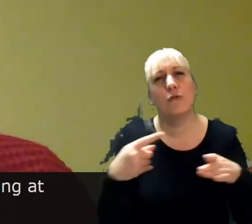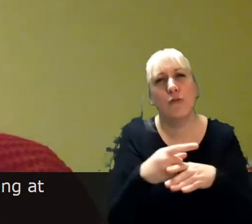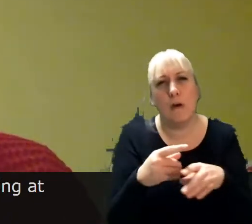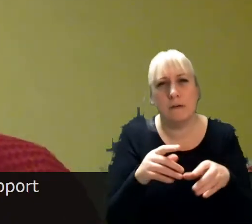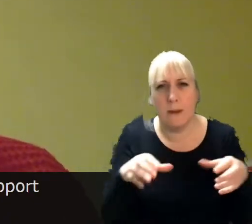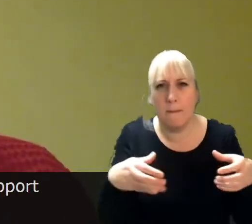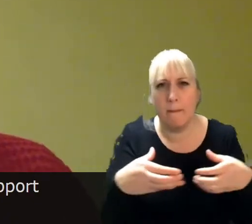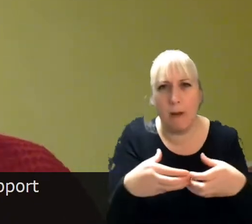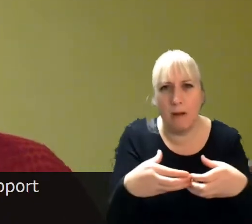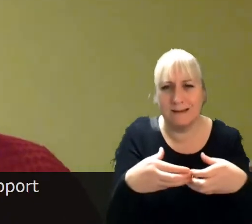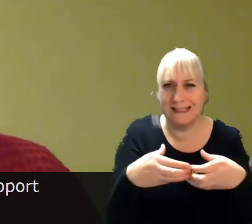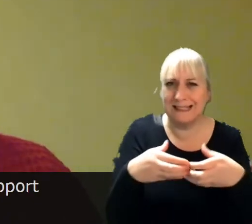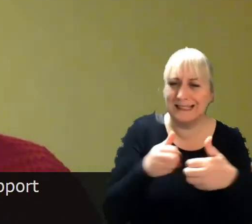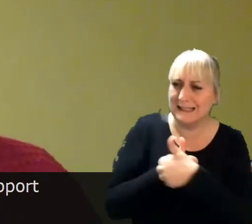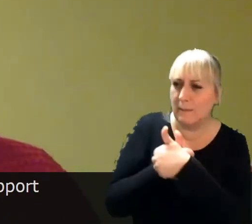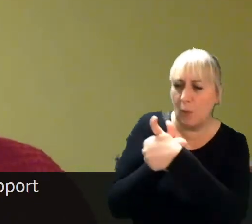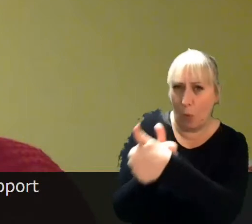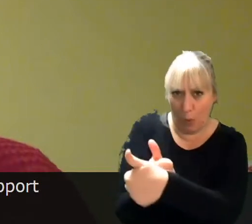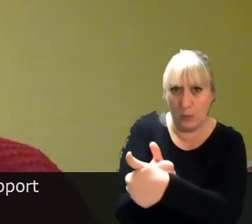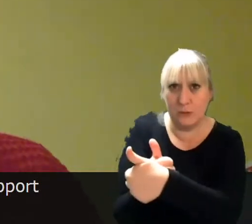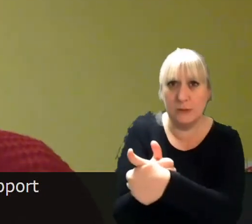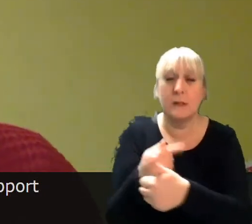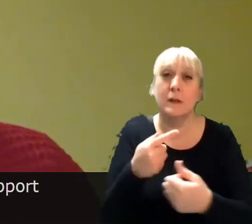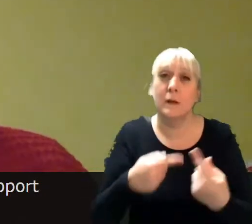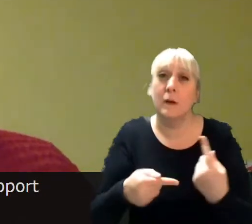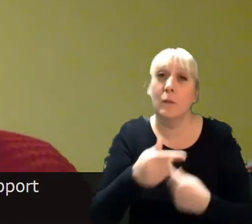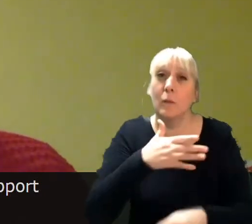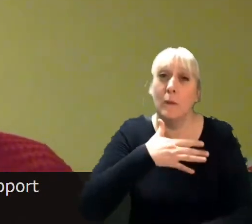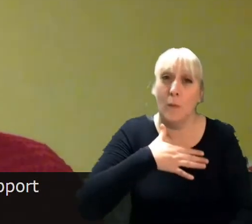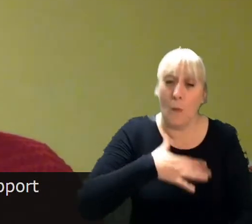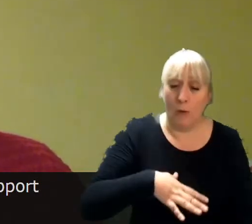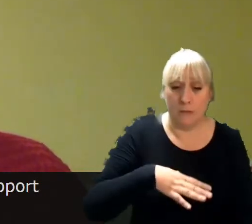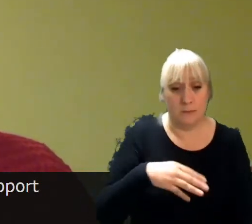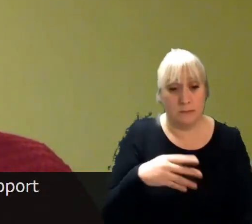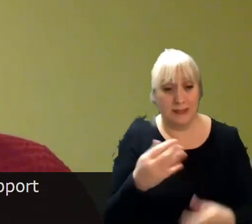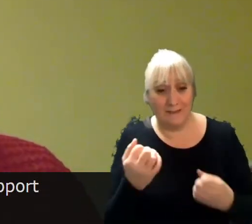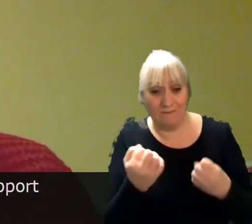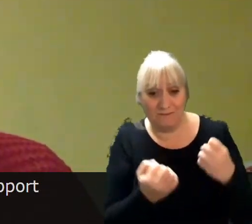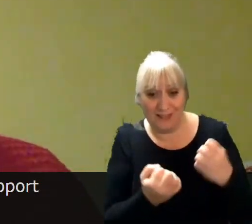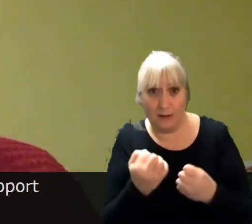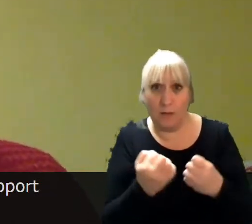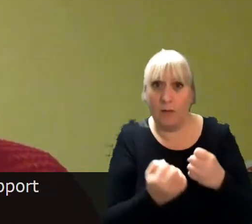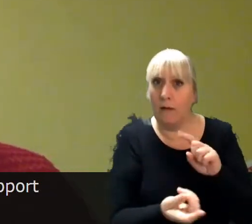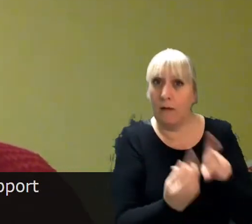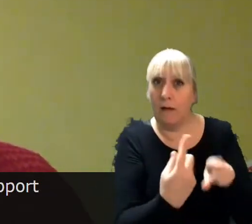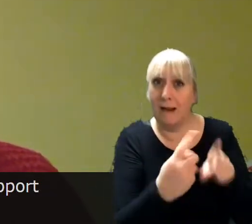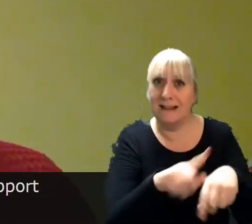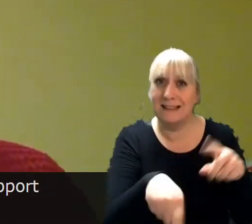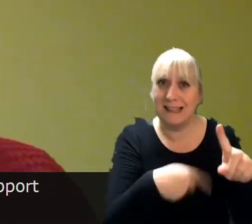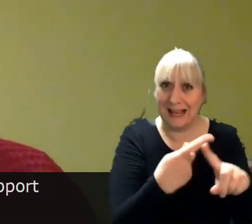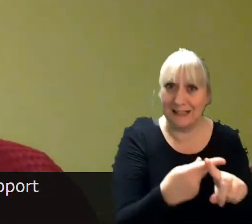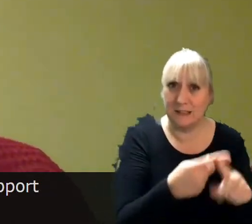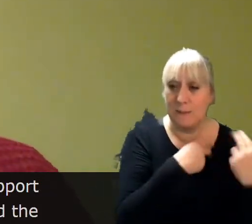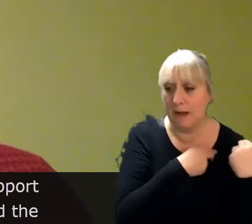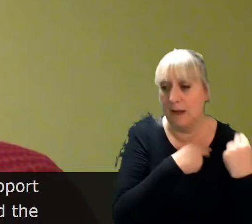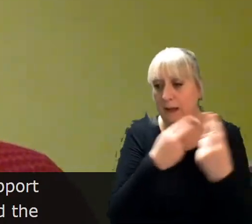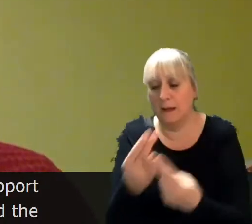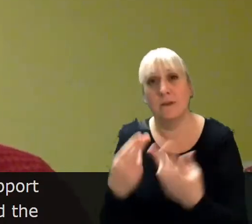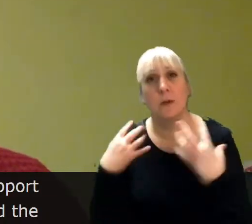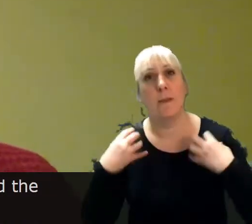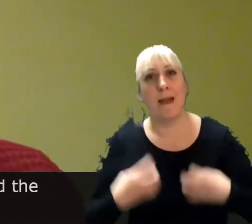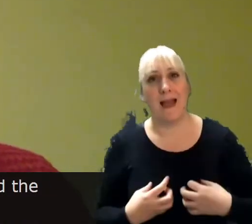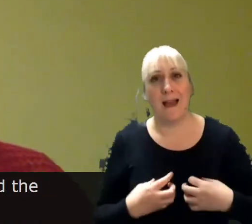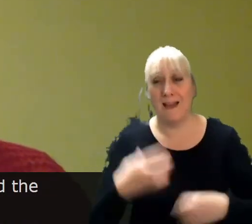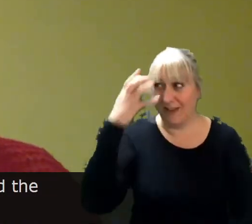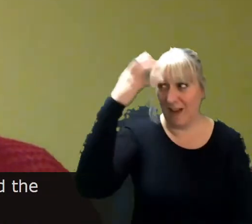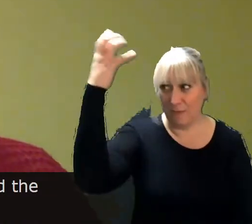vehicle excise duty to be devolved to the Mayor, and the government are refusing to do that. So the Mayor is being creative